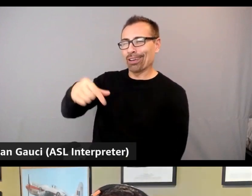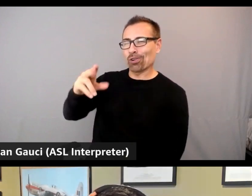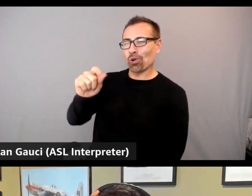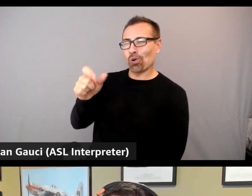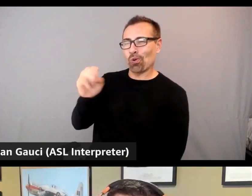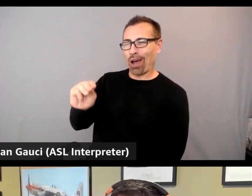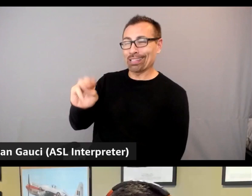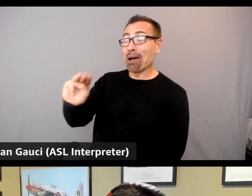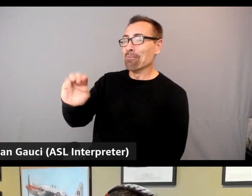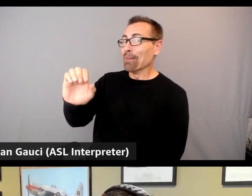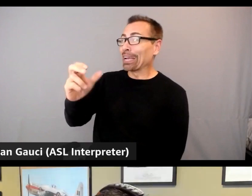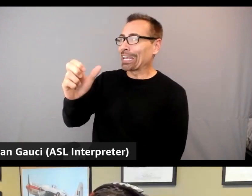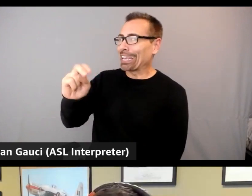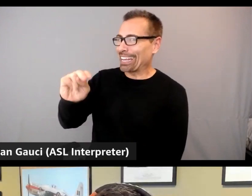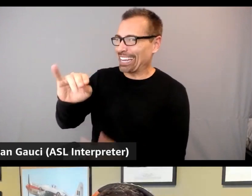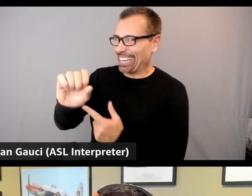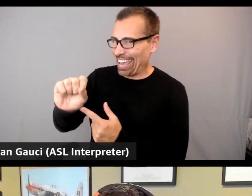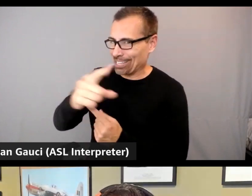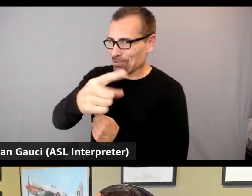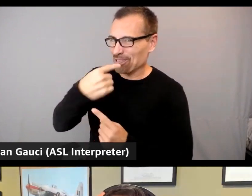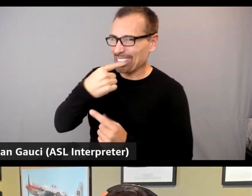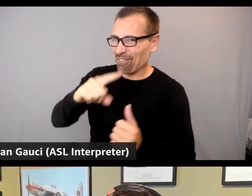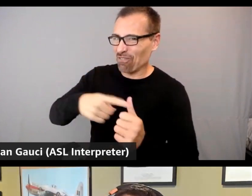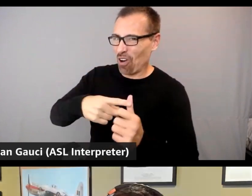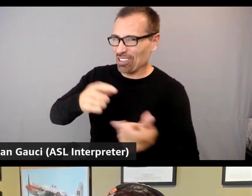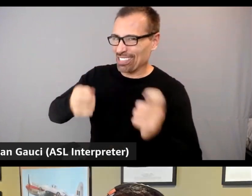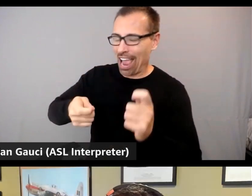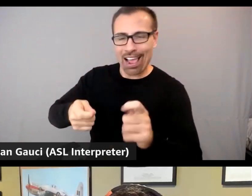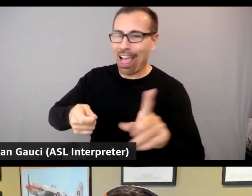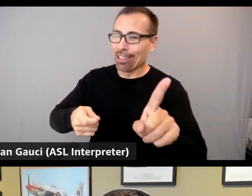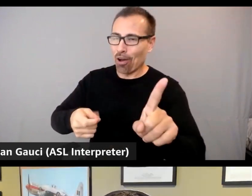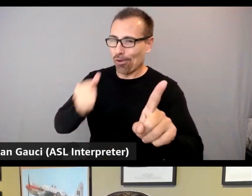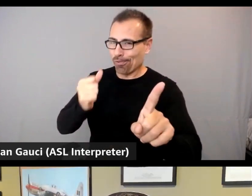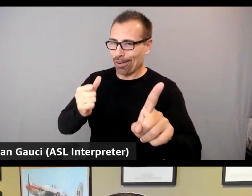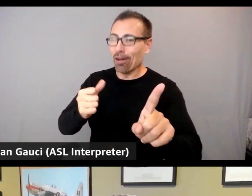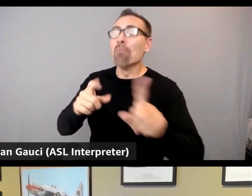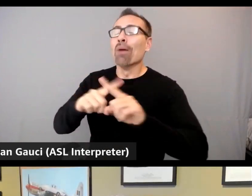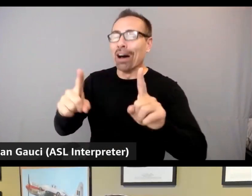that was fine. Yeah, I know. That'd be scary, right? I got the joke. It was fine.